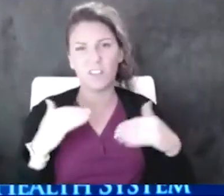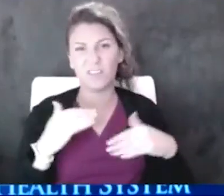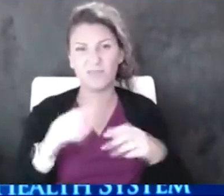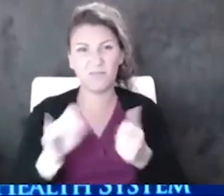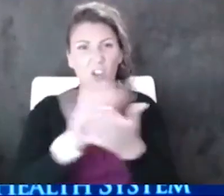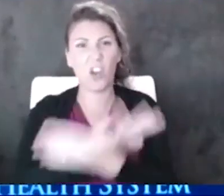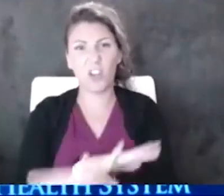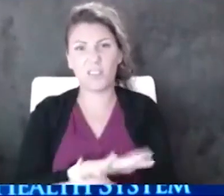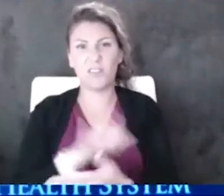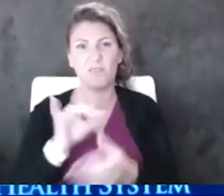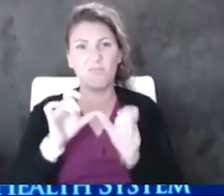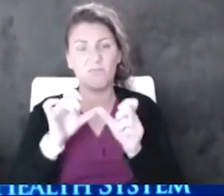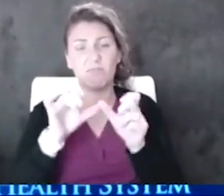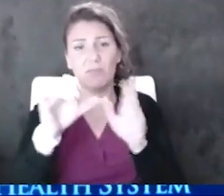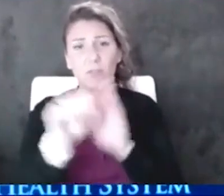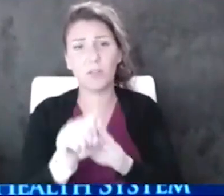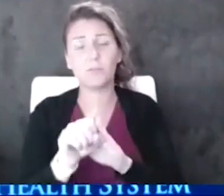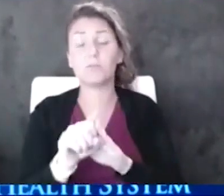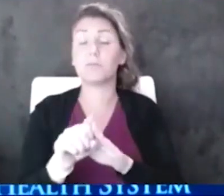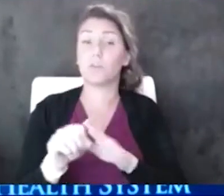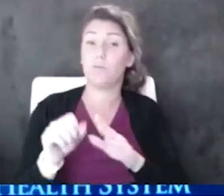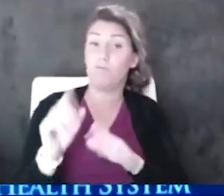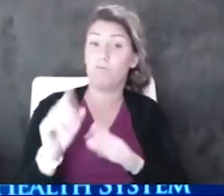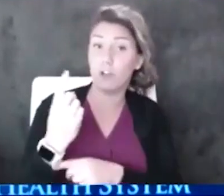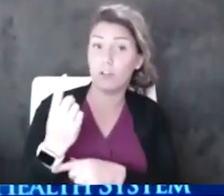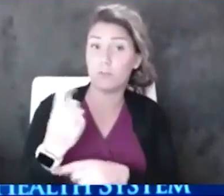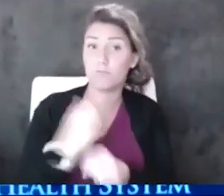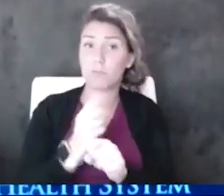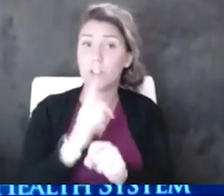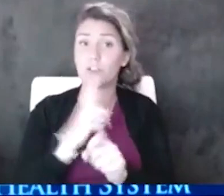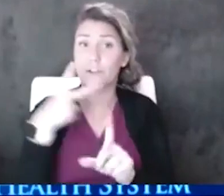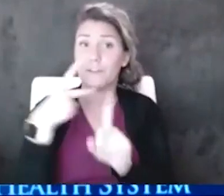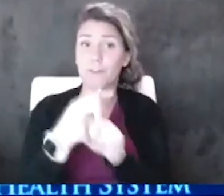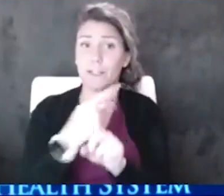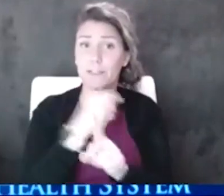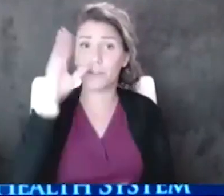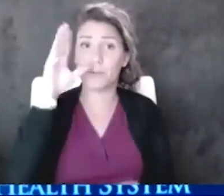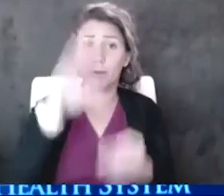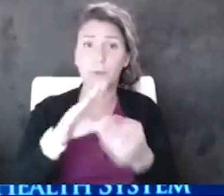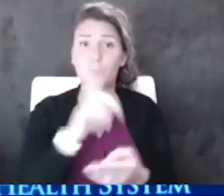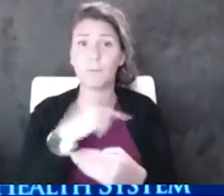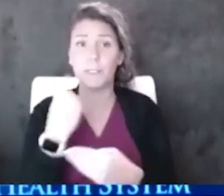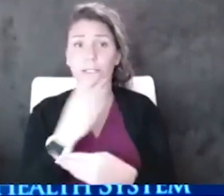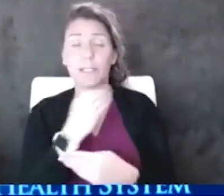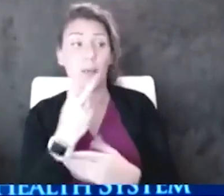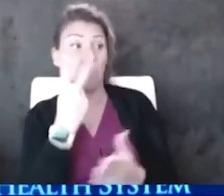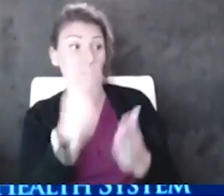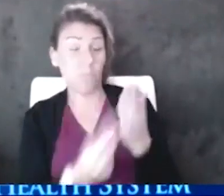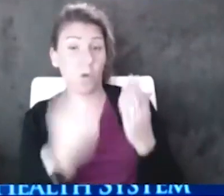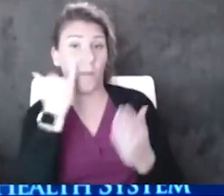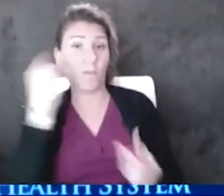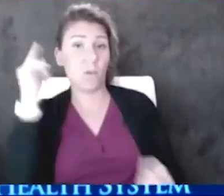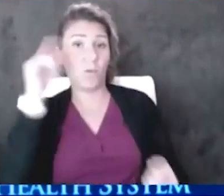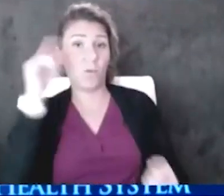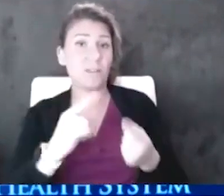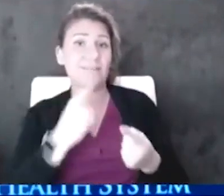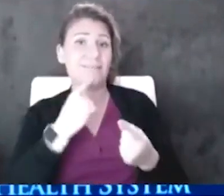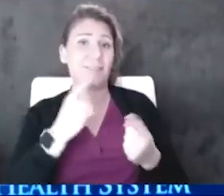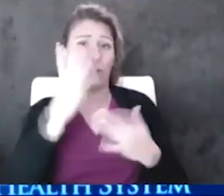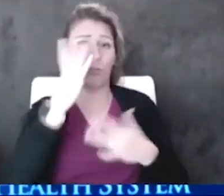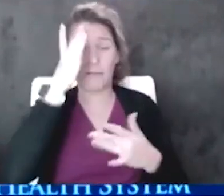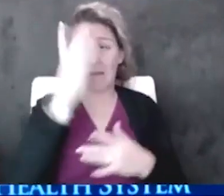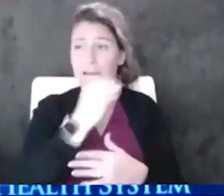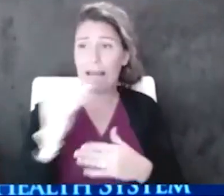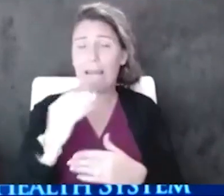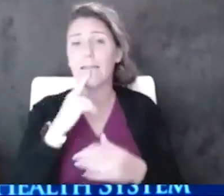A, make sure you're vaccinated, because it reduces the risk of it, both because you reduce the risk of severe disease and you reduce the risk of long haul, and you may even treat long haul.